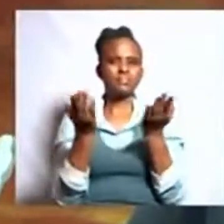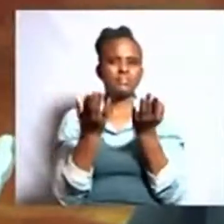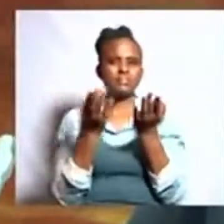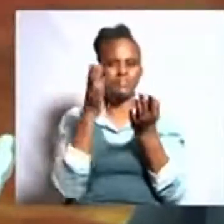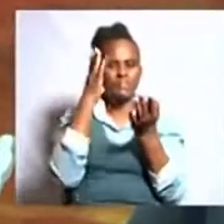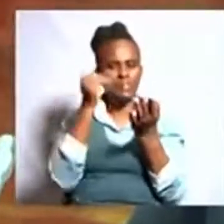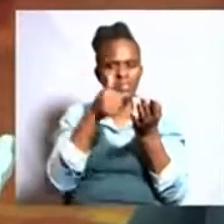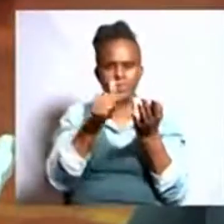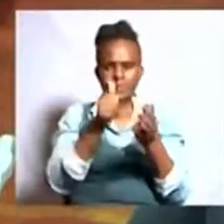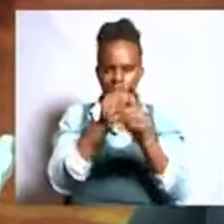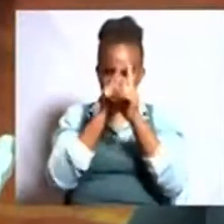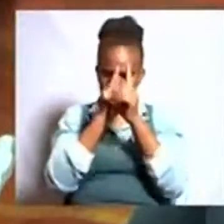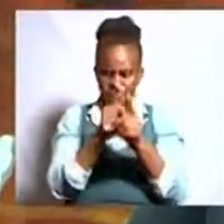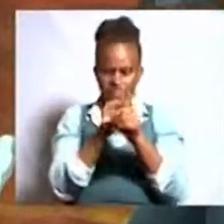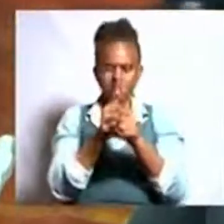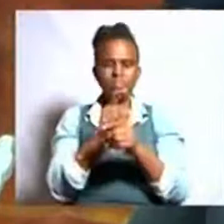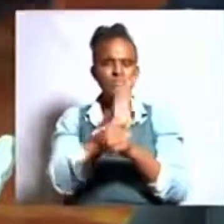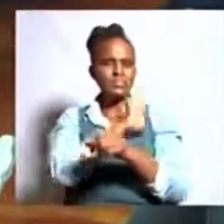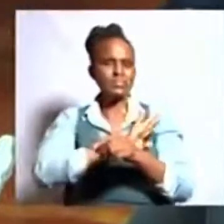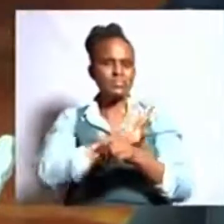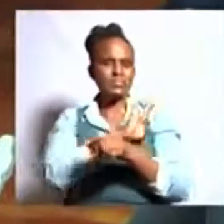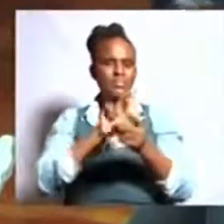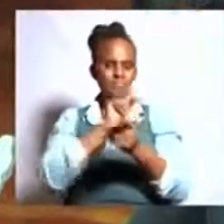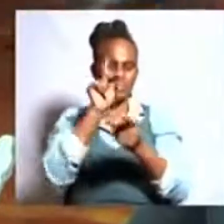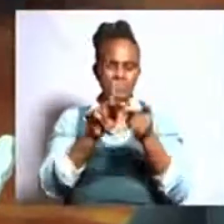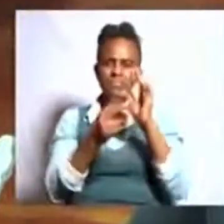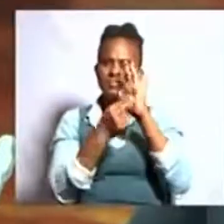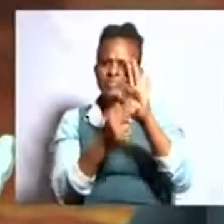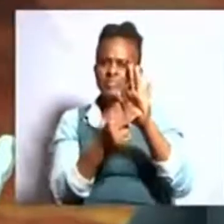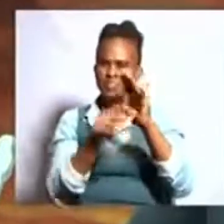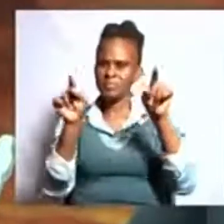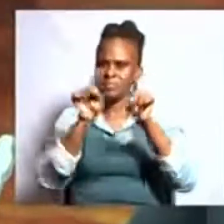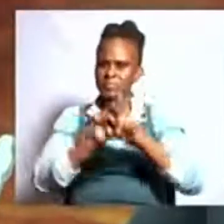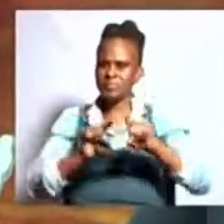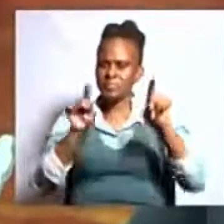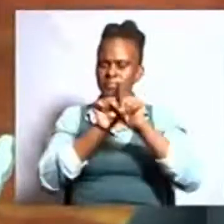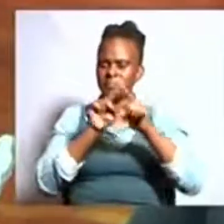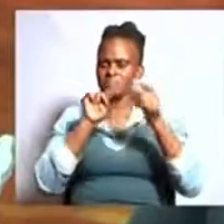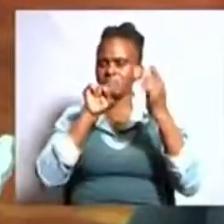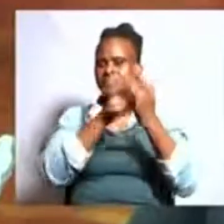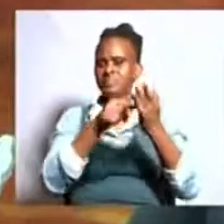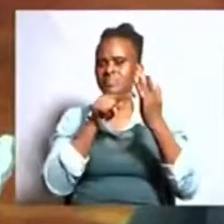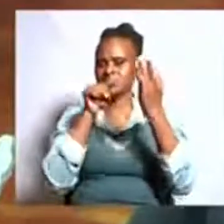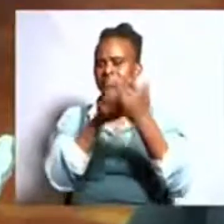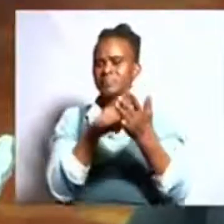Why have you decided to do that? To prove the same point that the